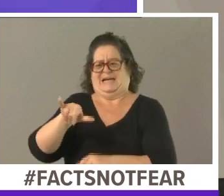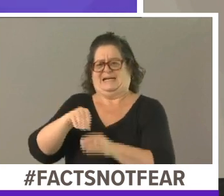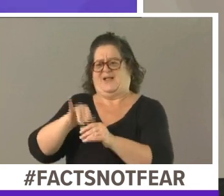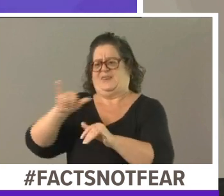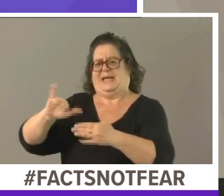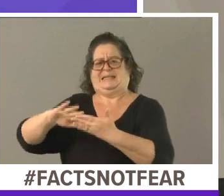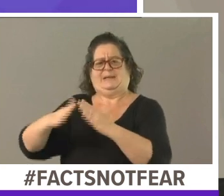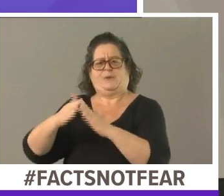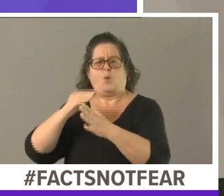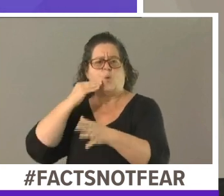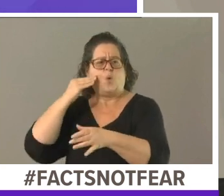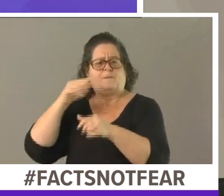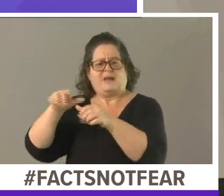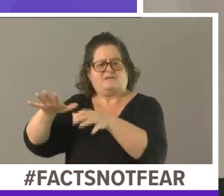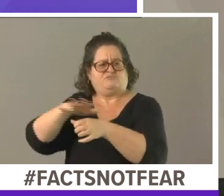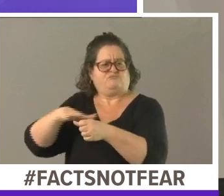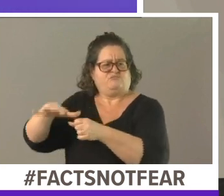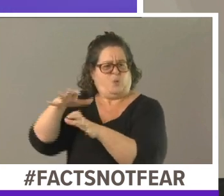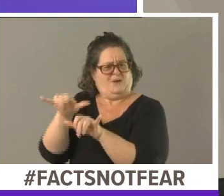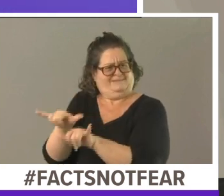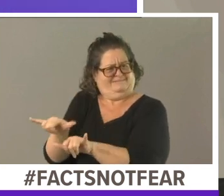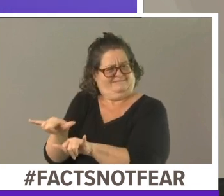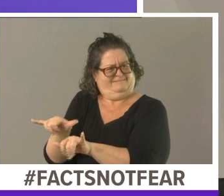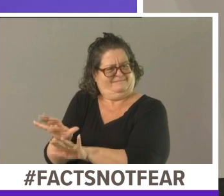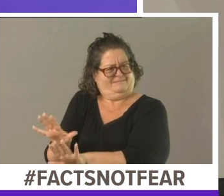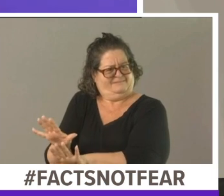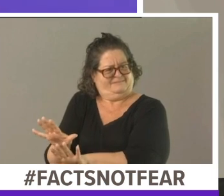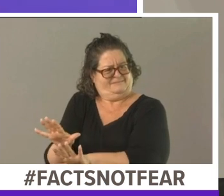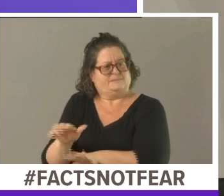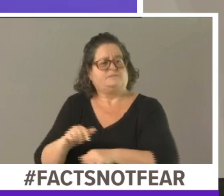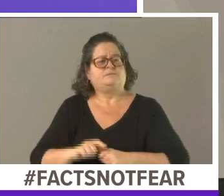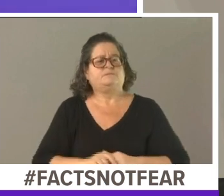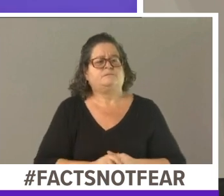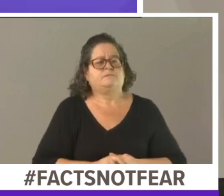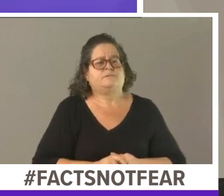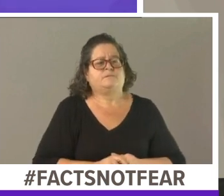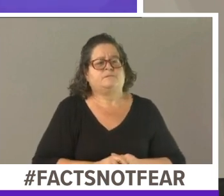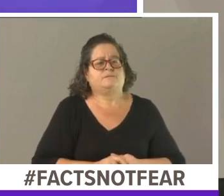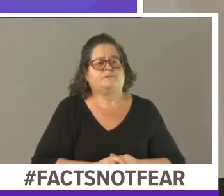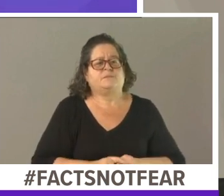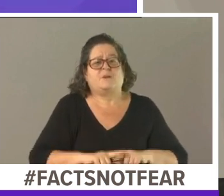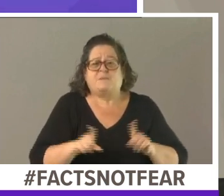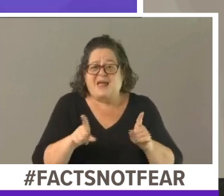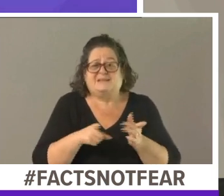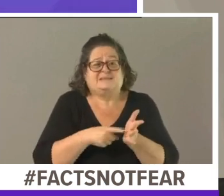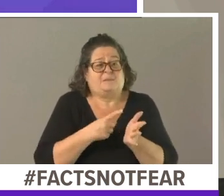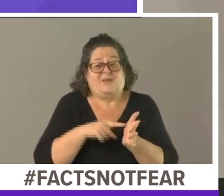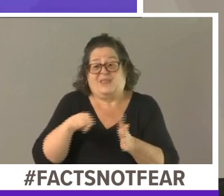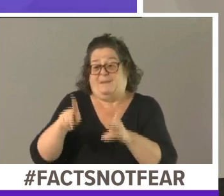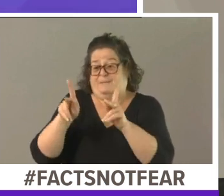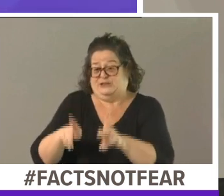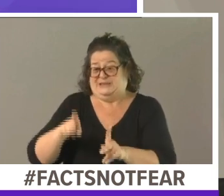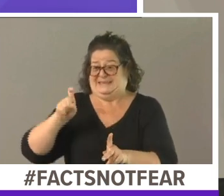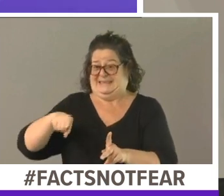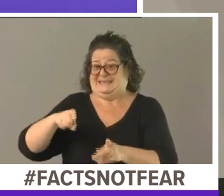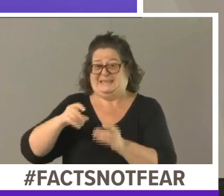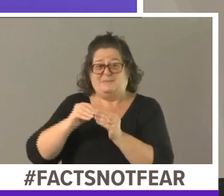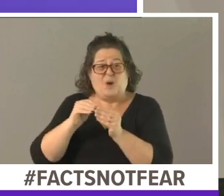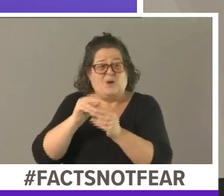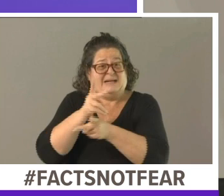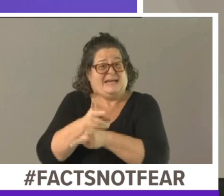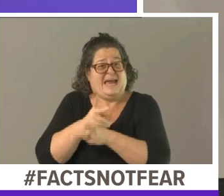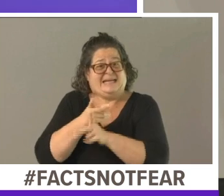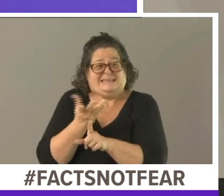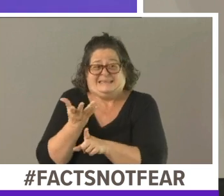transfer patients to the appropriate level of care at the appropriate time so that they can get the care that they need. If hospitals in rural